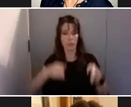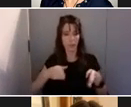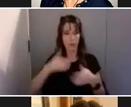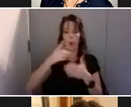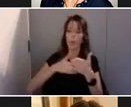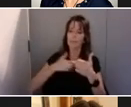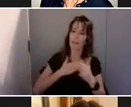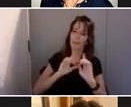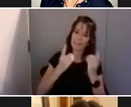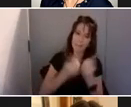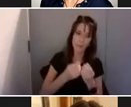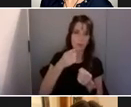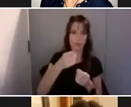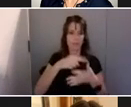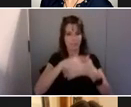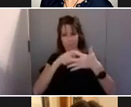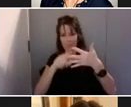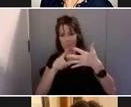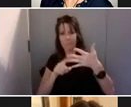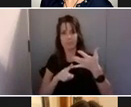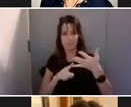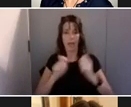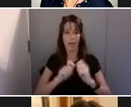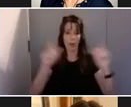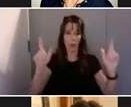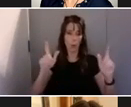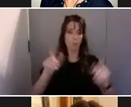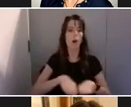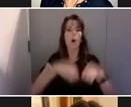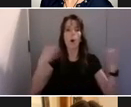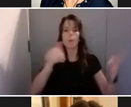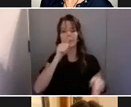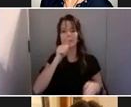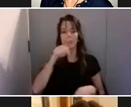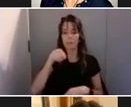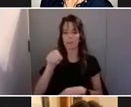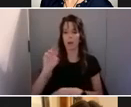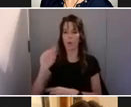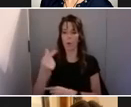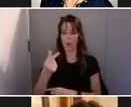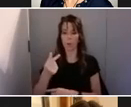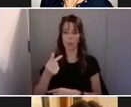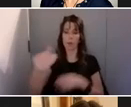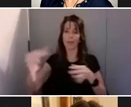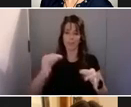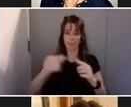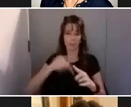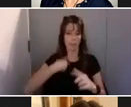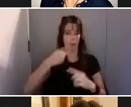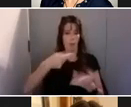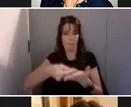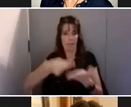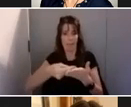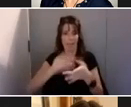can look at Ballotpedia, and OpenSecrets.org will tell me about money that's in politics and